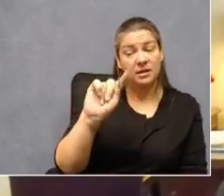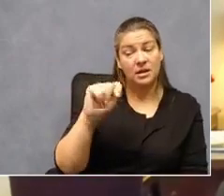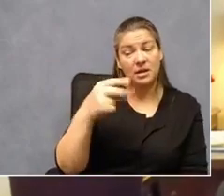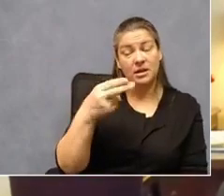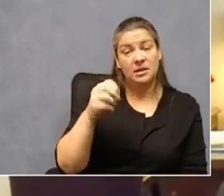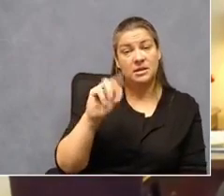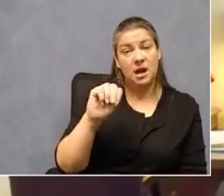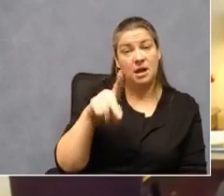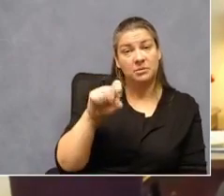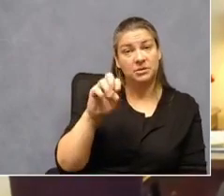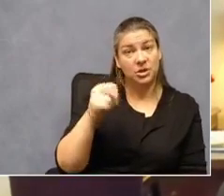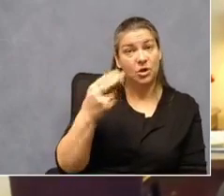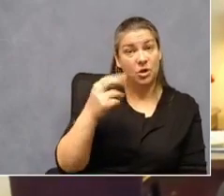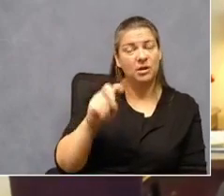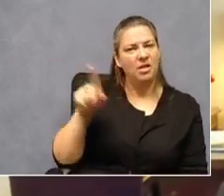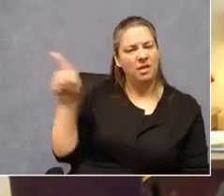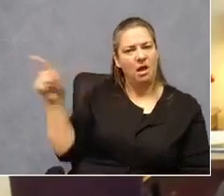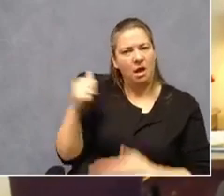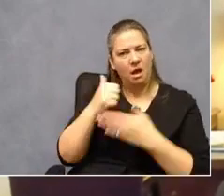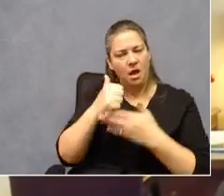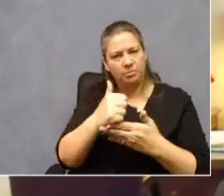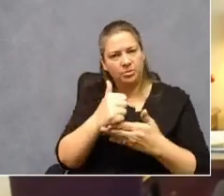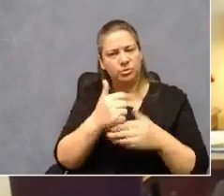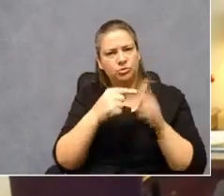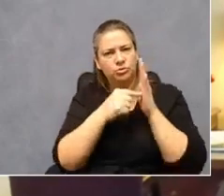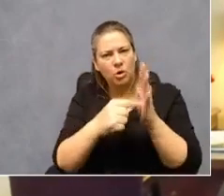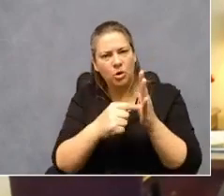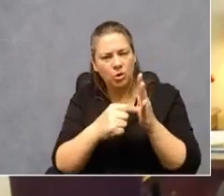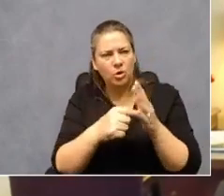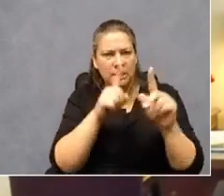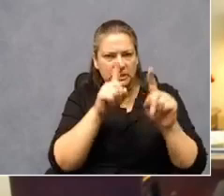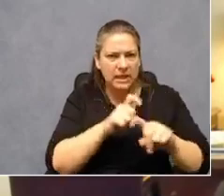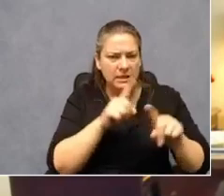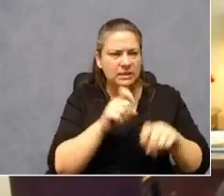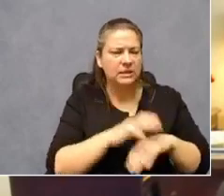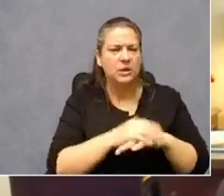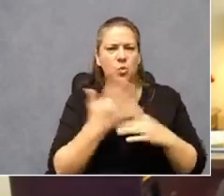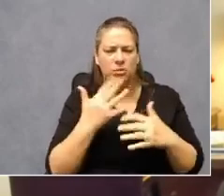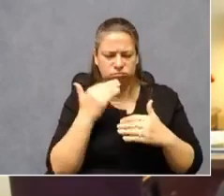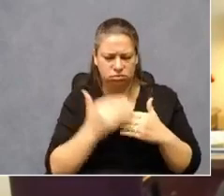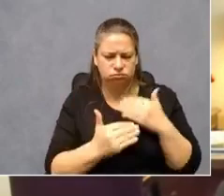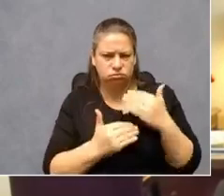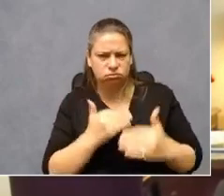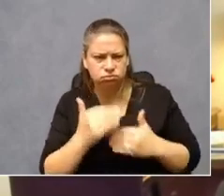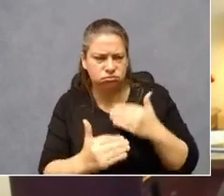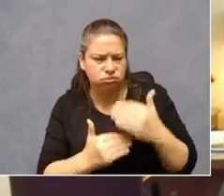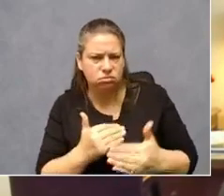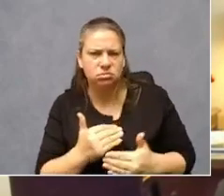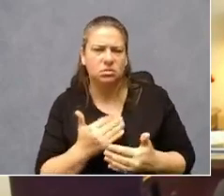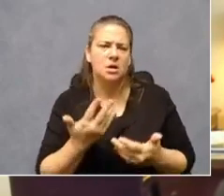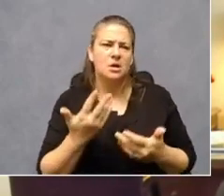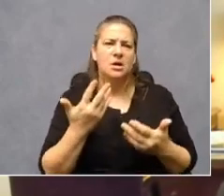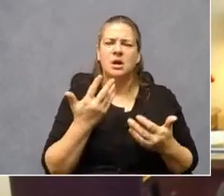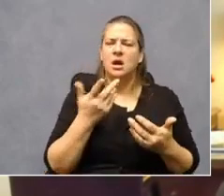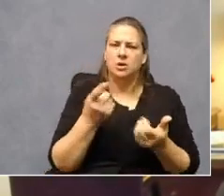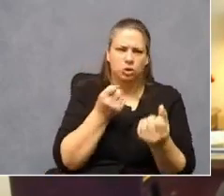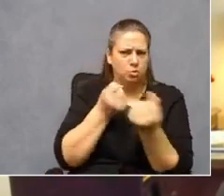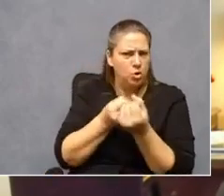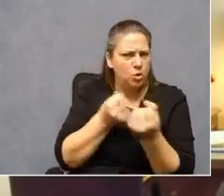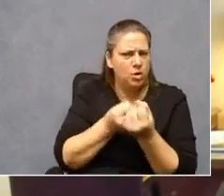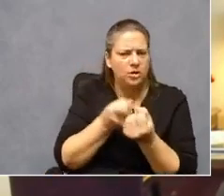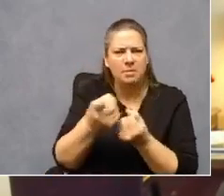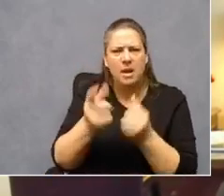of the testing protocols and support them as they went through and learned what those protocols could be and how to implement it in their